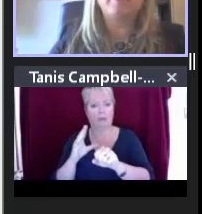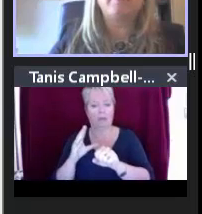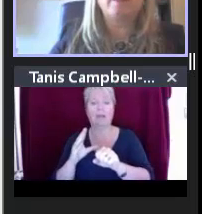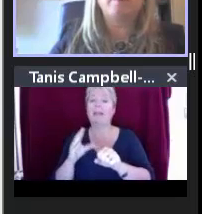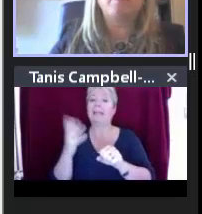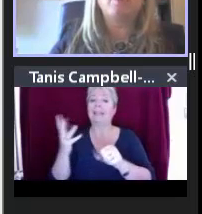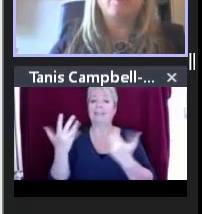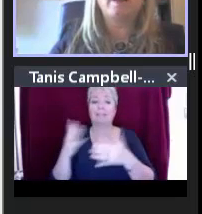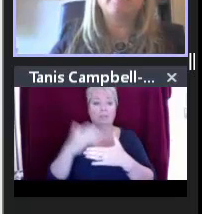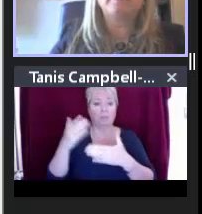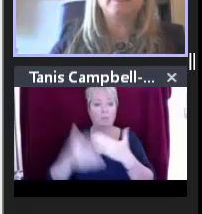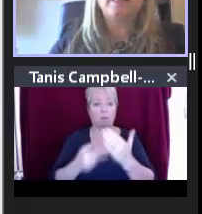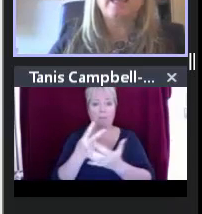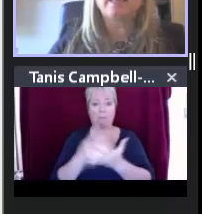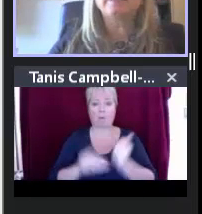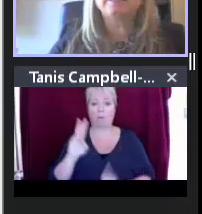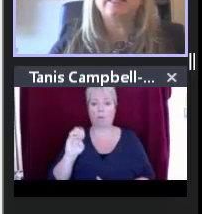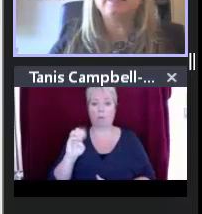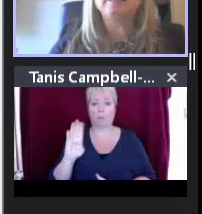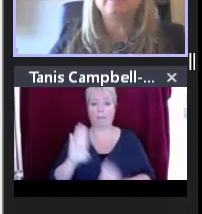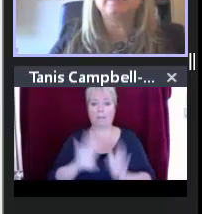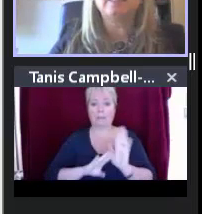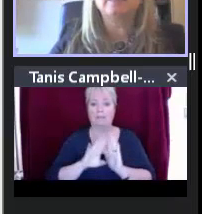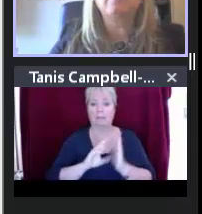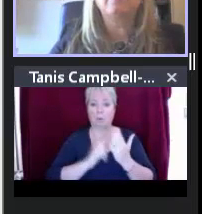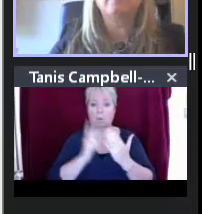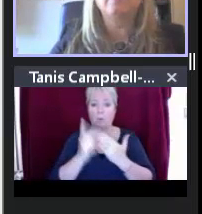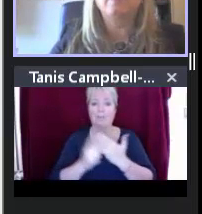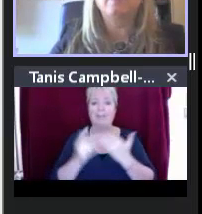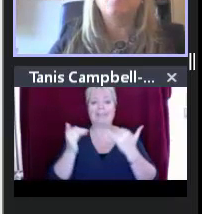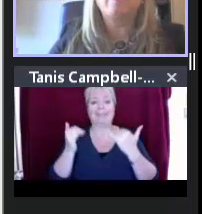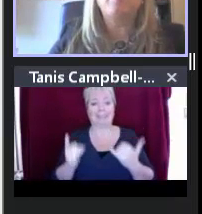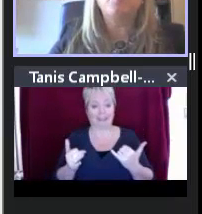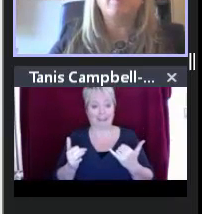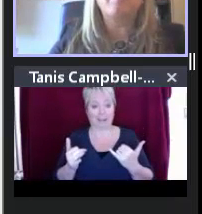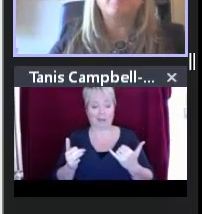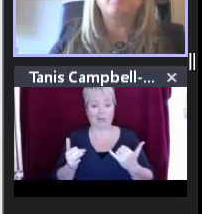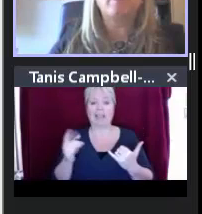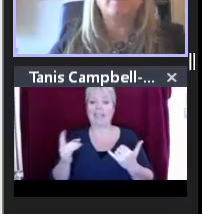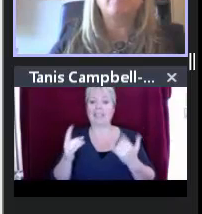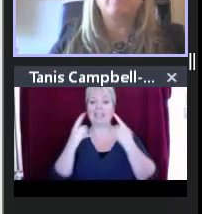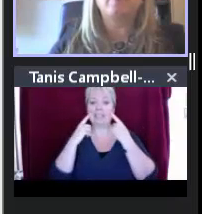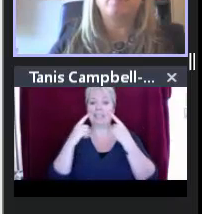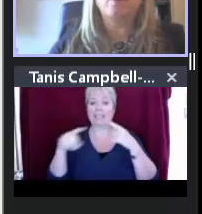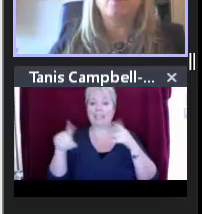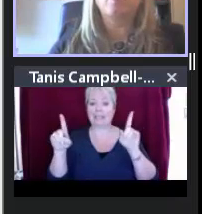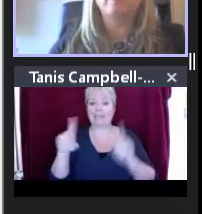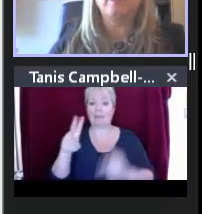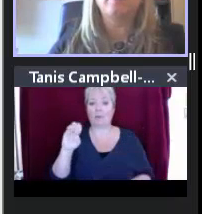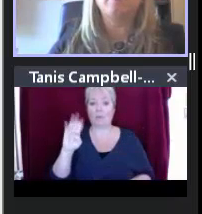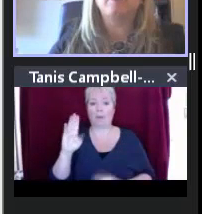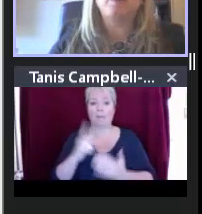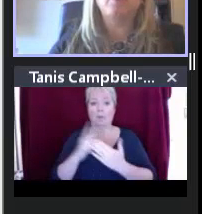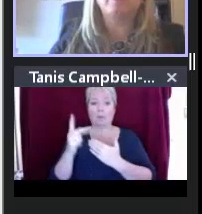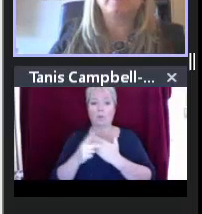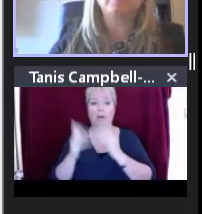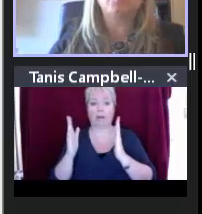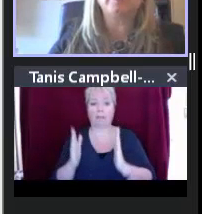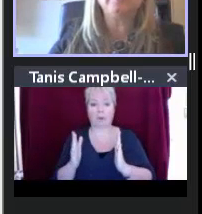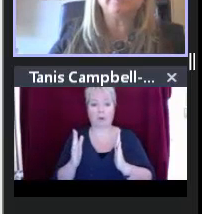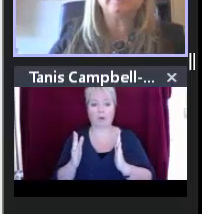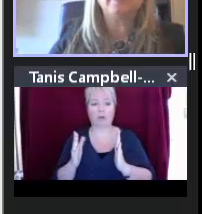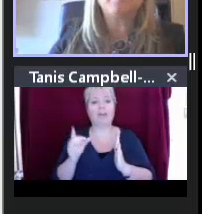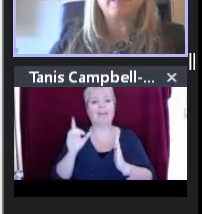our web development programs, and today he's a successful web programmer running a firm called Keen